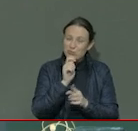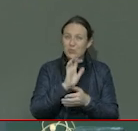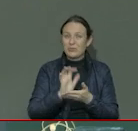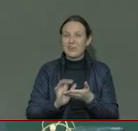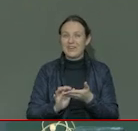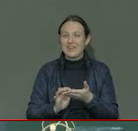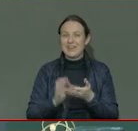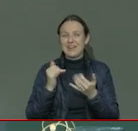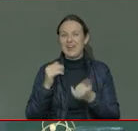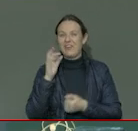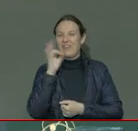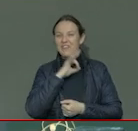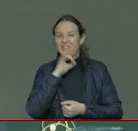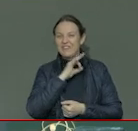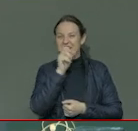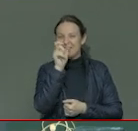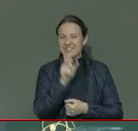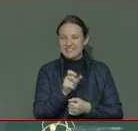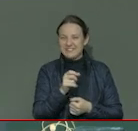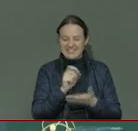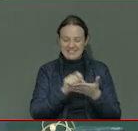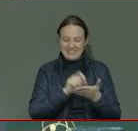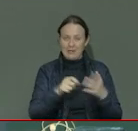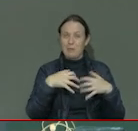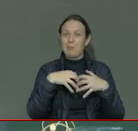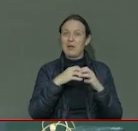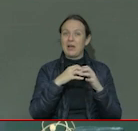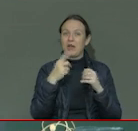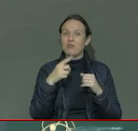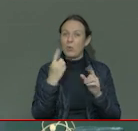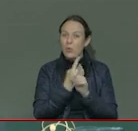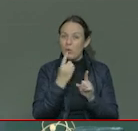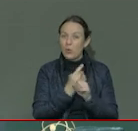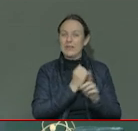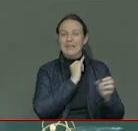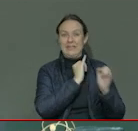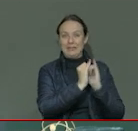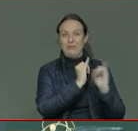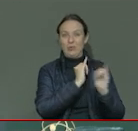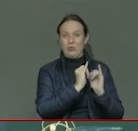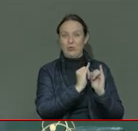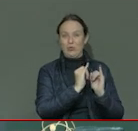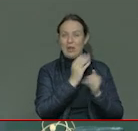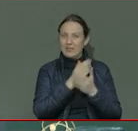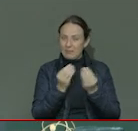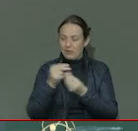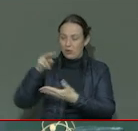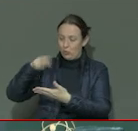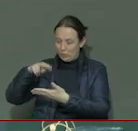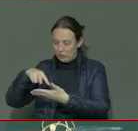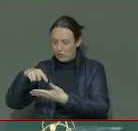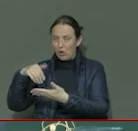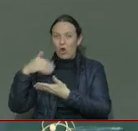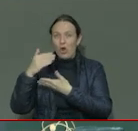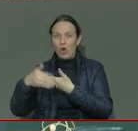creating this fictional author who's constantly interviewing Pi. So you'll see when we read, there's something going on, and the next thing, and